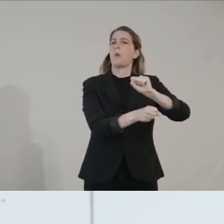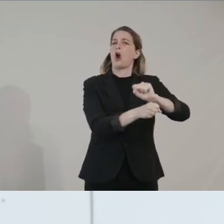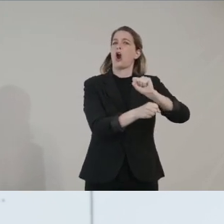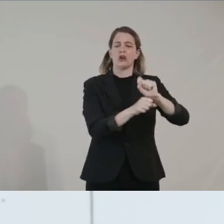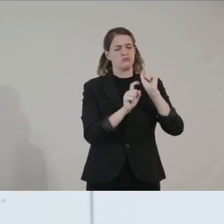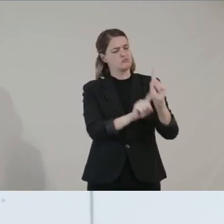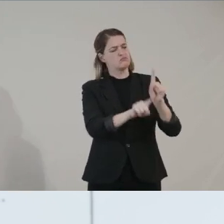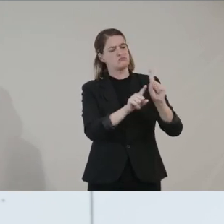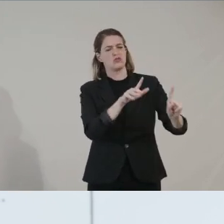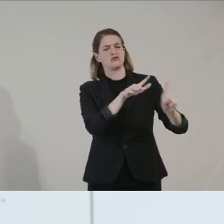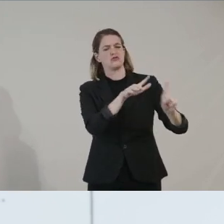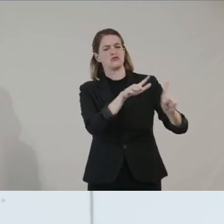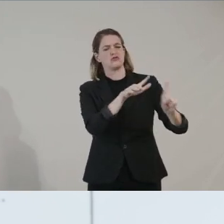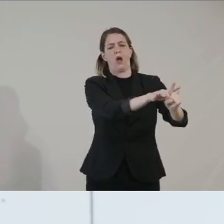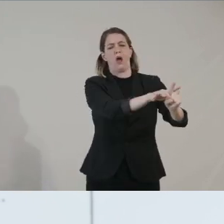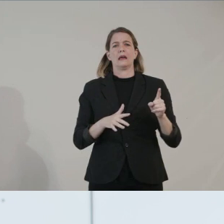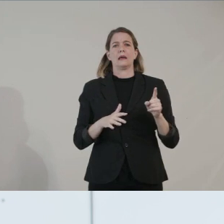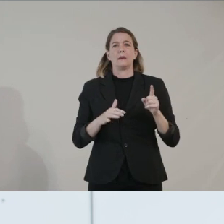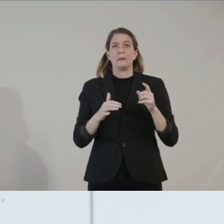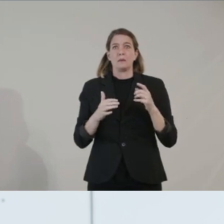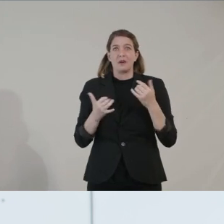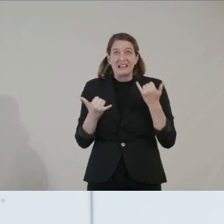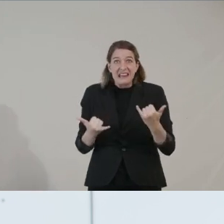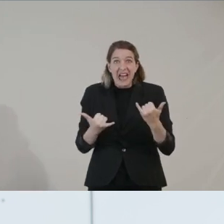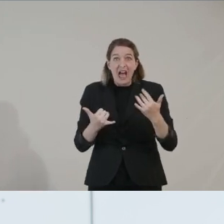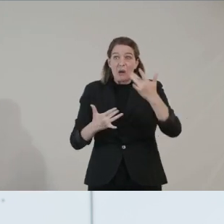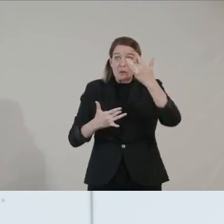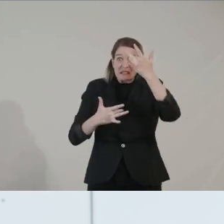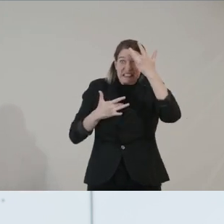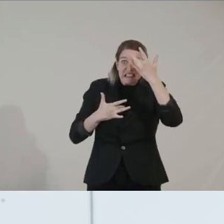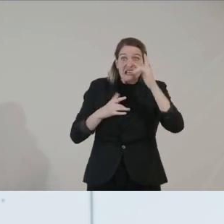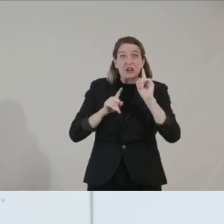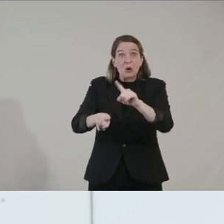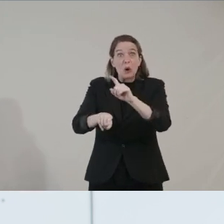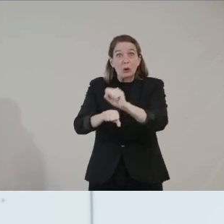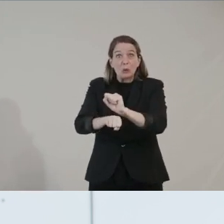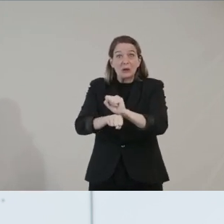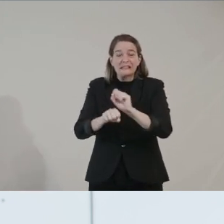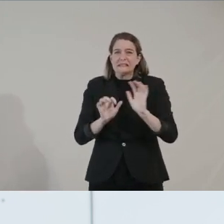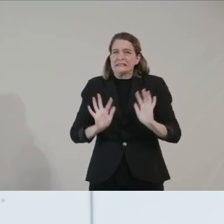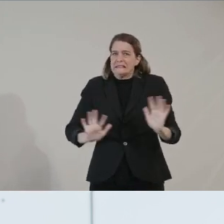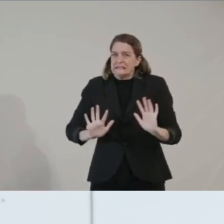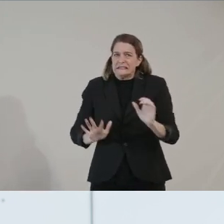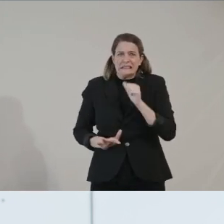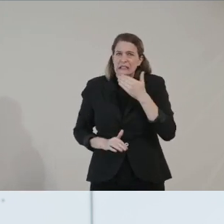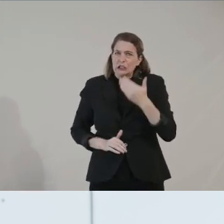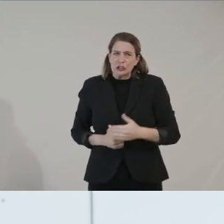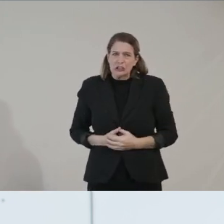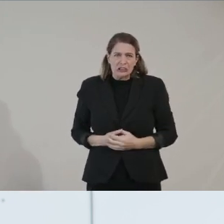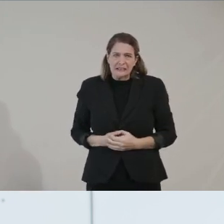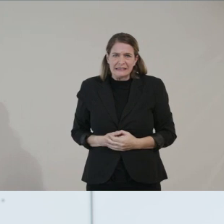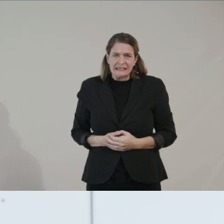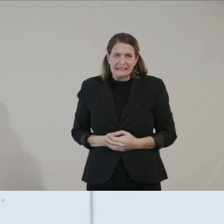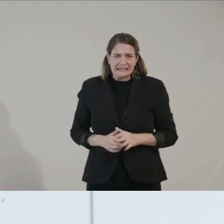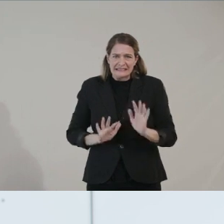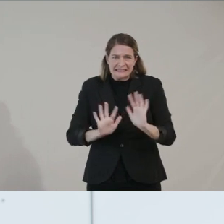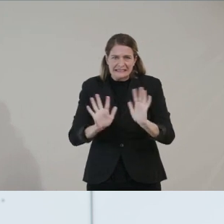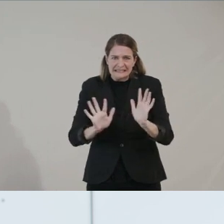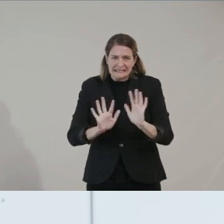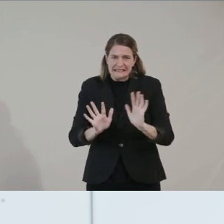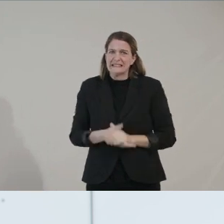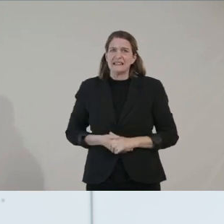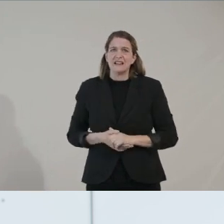circumstances. That's not a good idea in the age of COVID-19. It probably wasn't a good idea before that. So if you're sick, stay